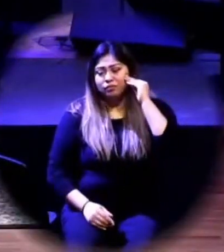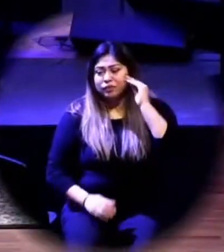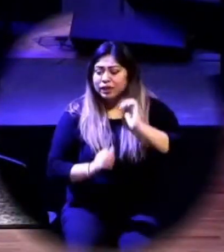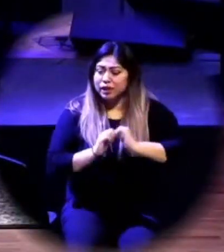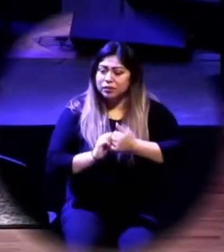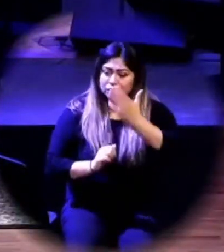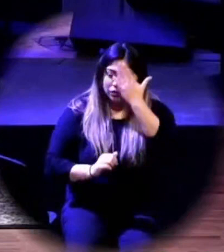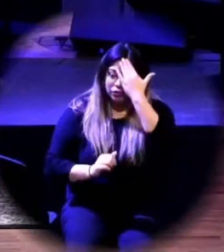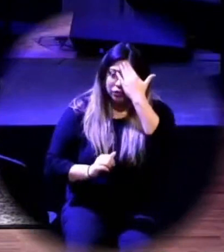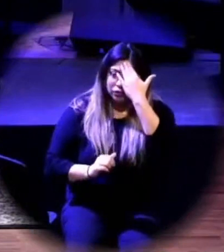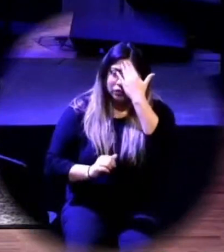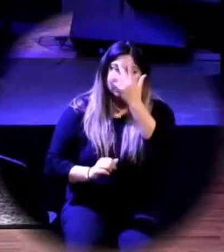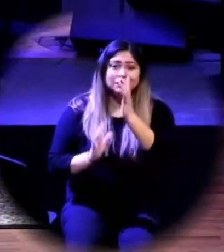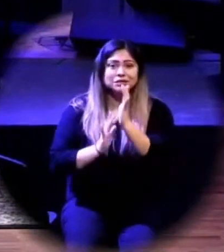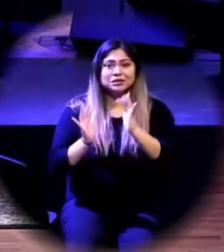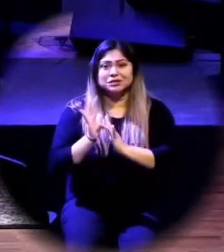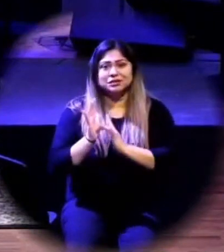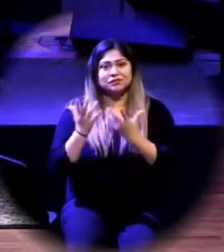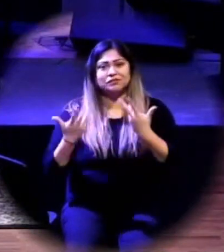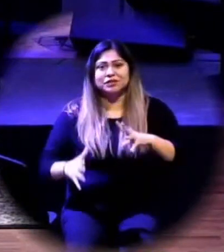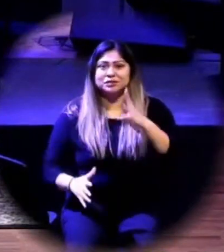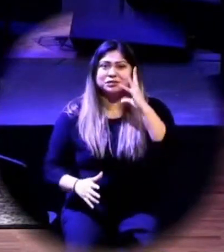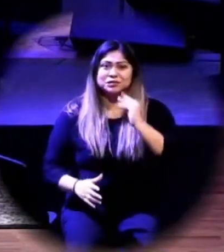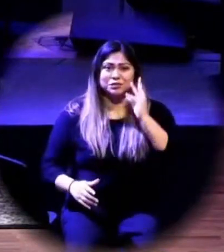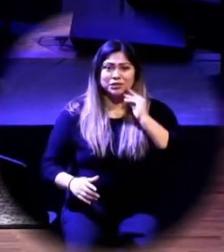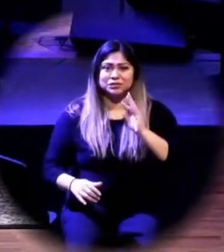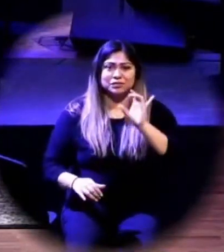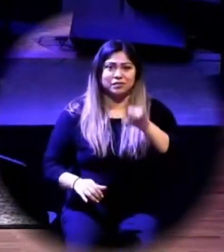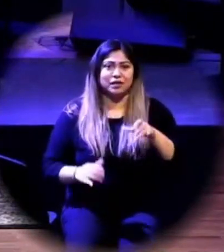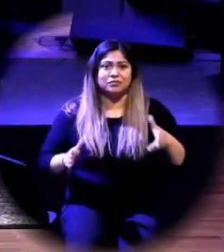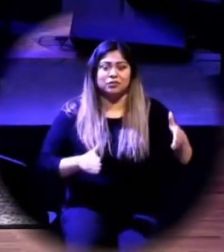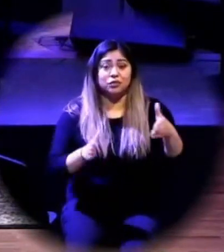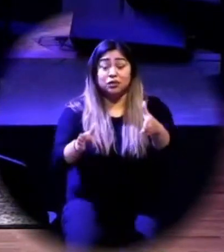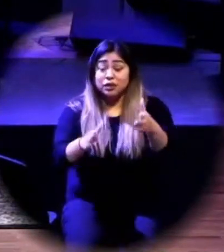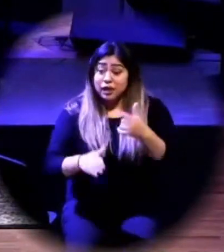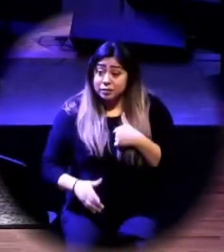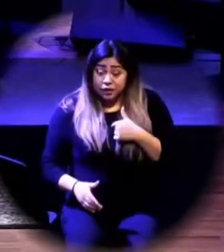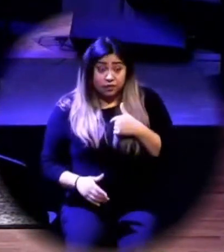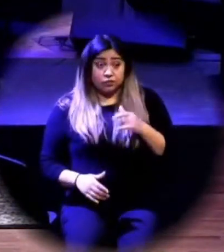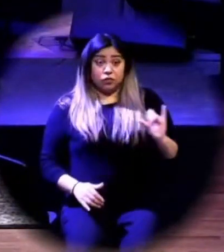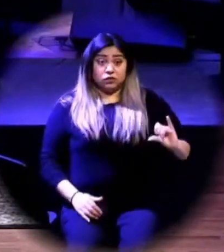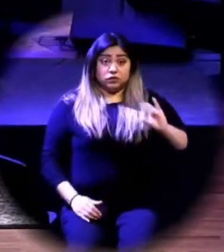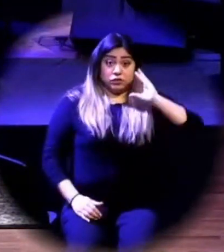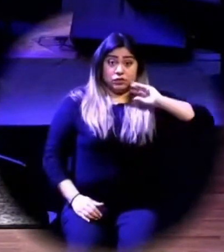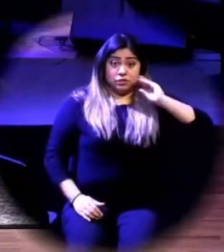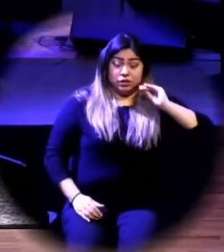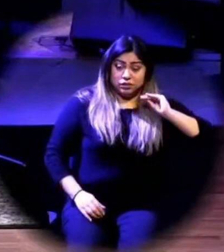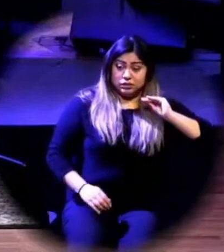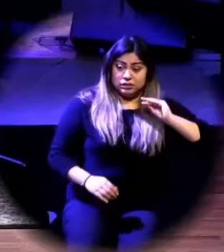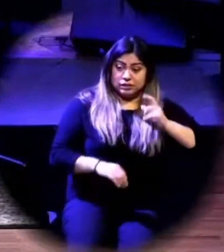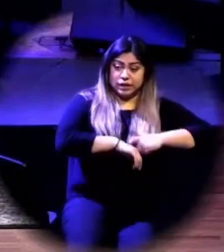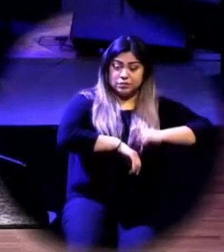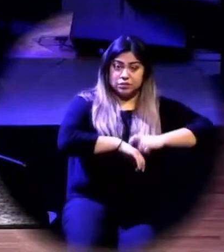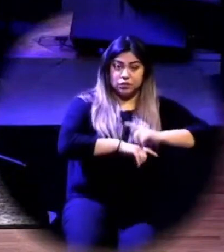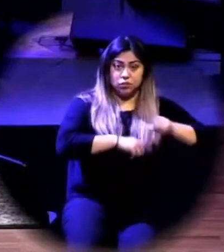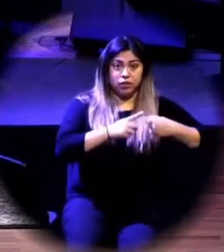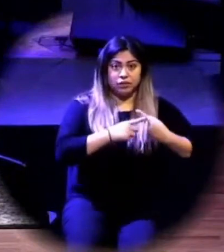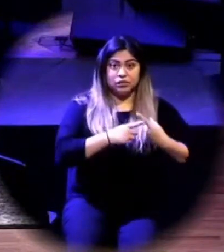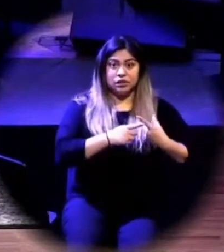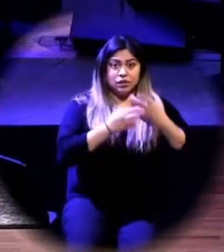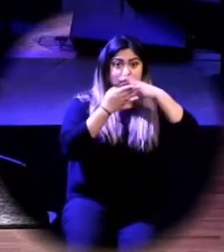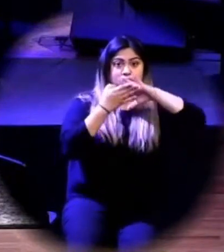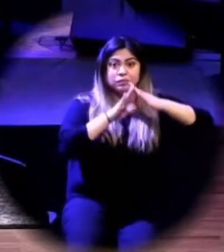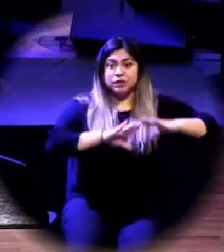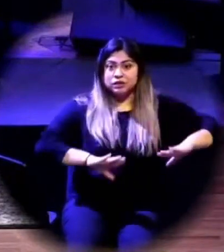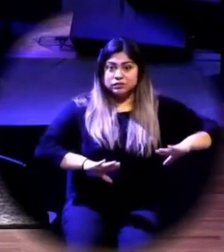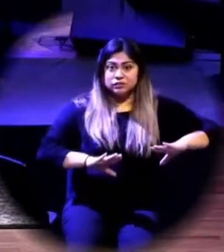road. Now, I know I've also been in rooms where it wasn't peaceful like that, and that sometimes startles us, and we think, well, what does that mean? It just means